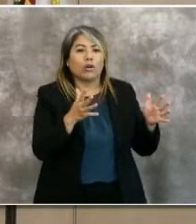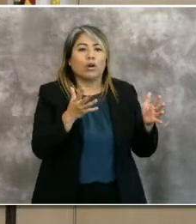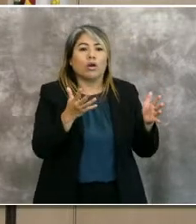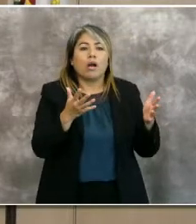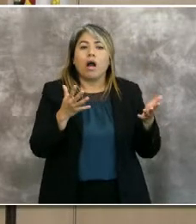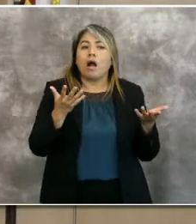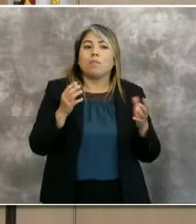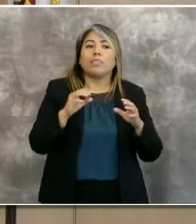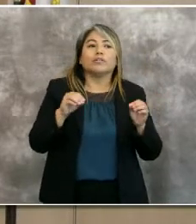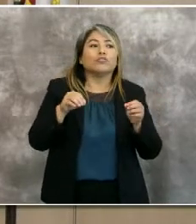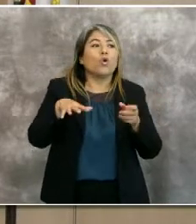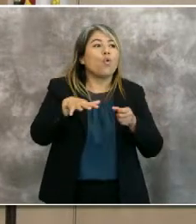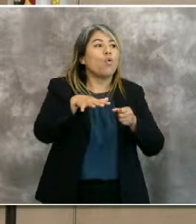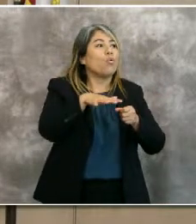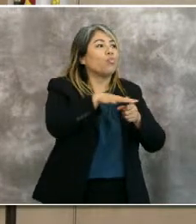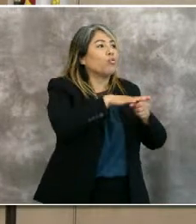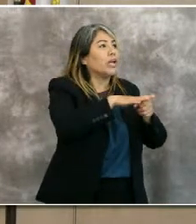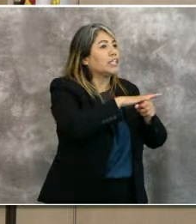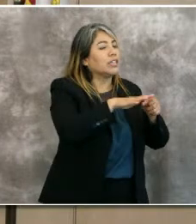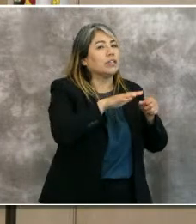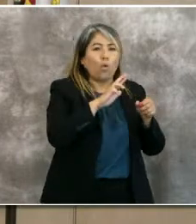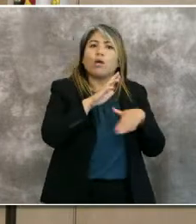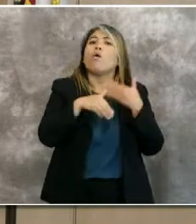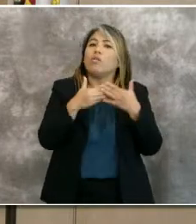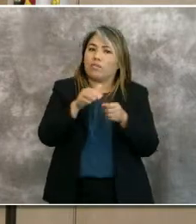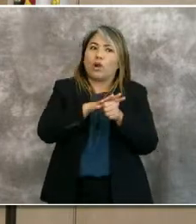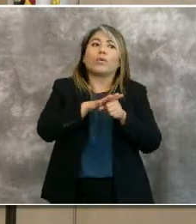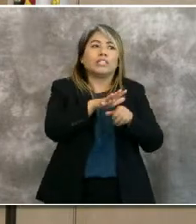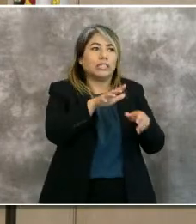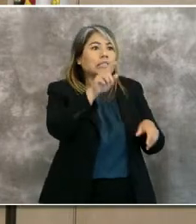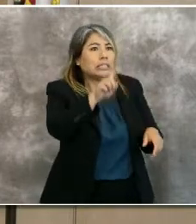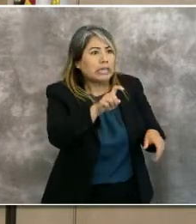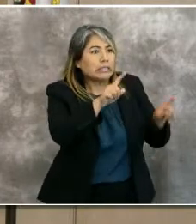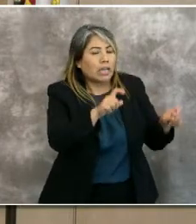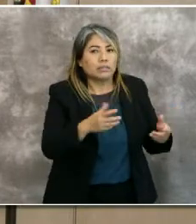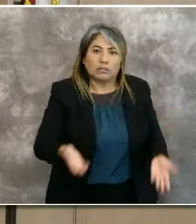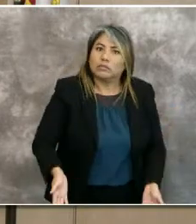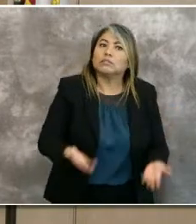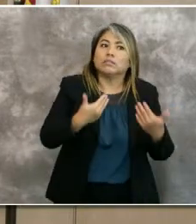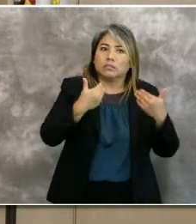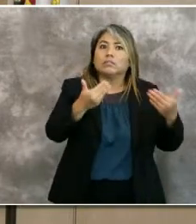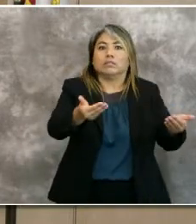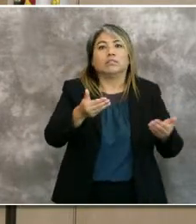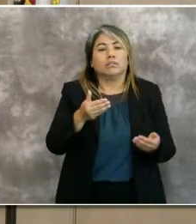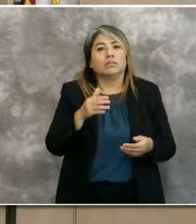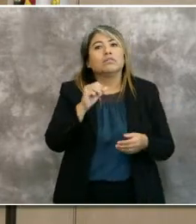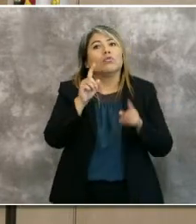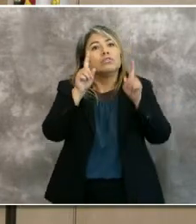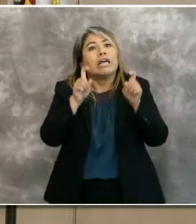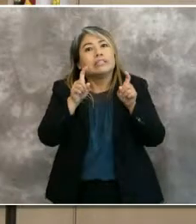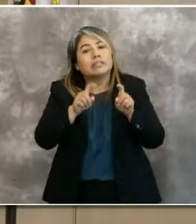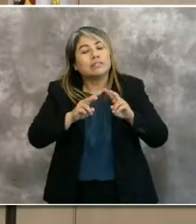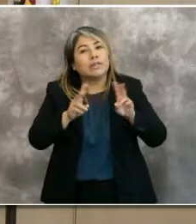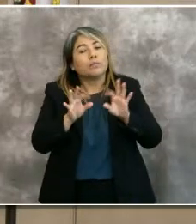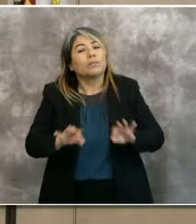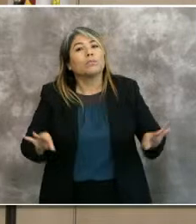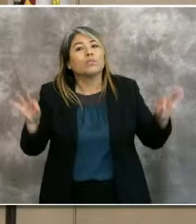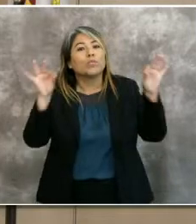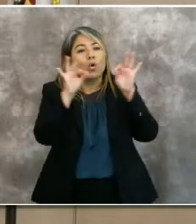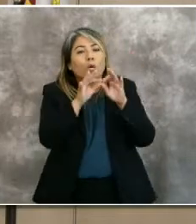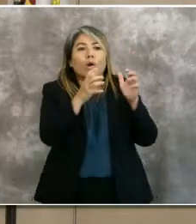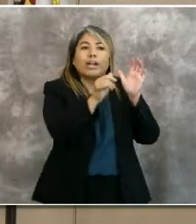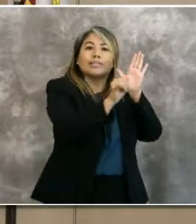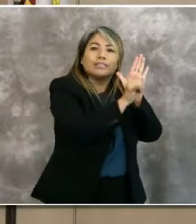no area or region or part of our region that is without testing. So testing is very important to